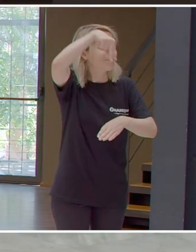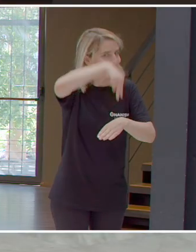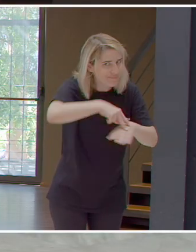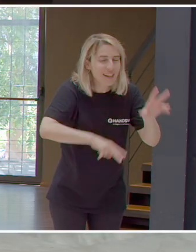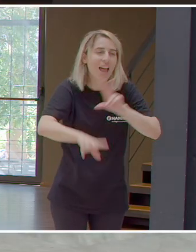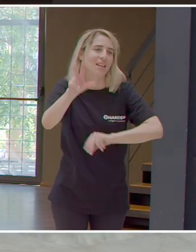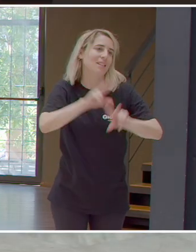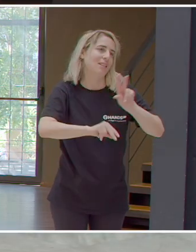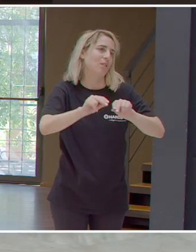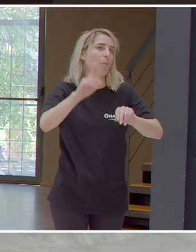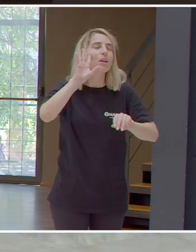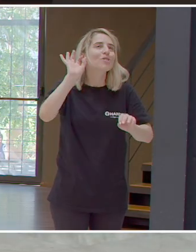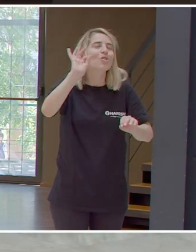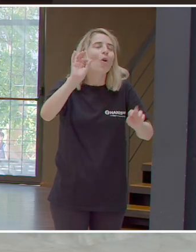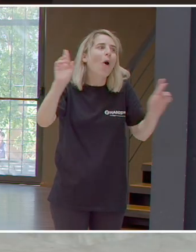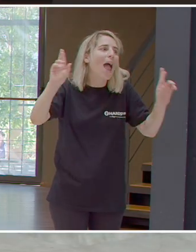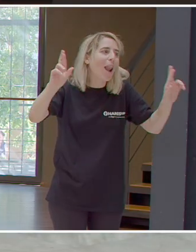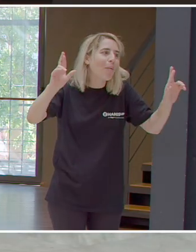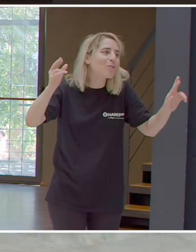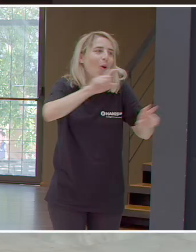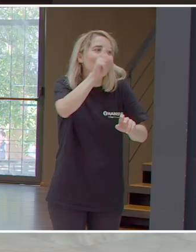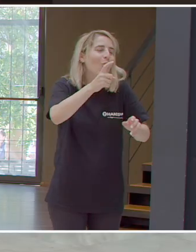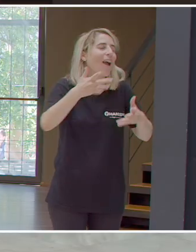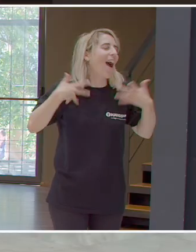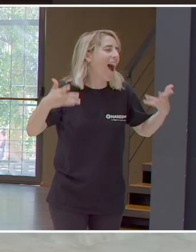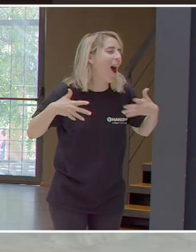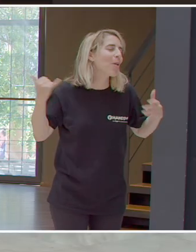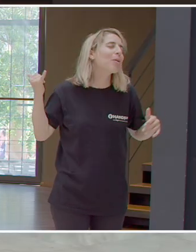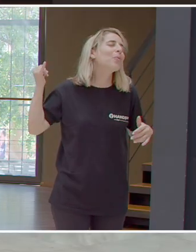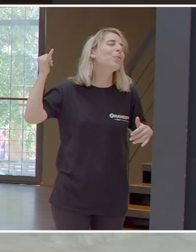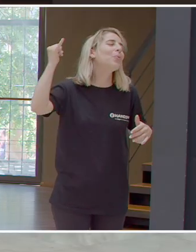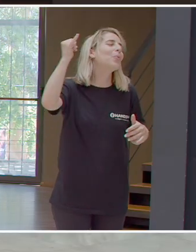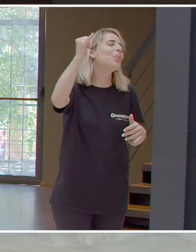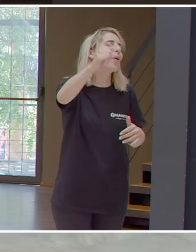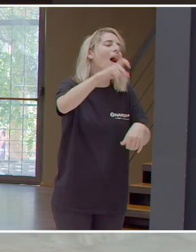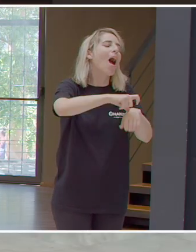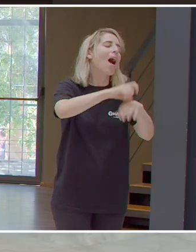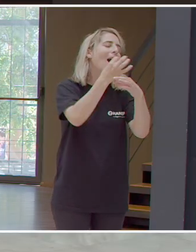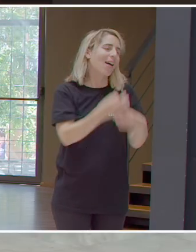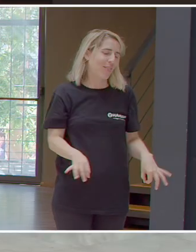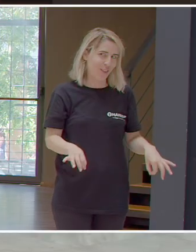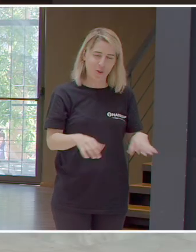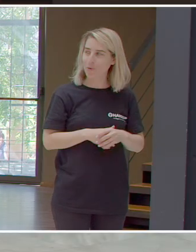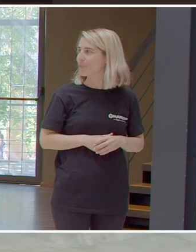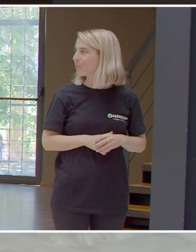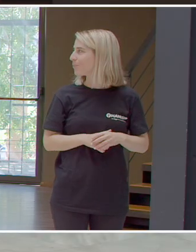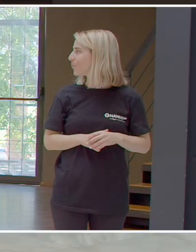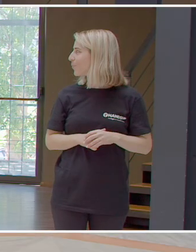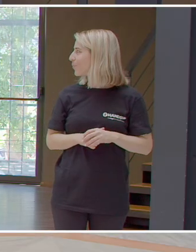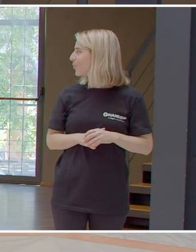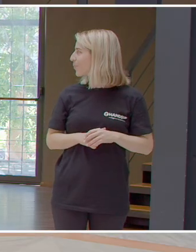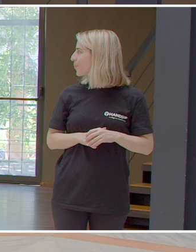we can hopefully live a very long life, happy long life, adding years to our life and life to the years.